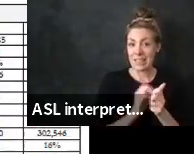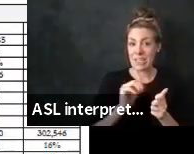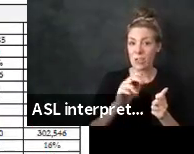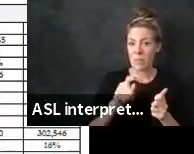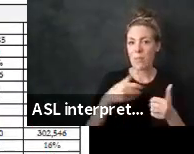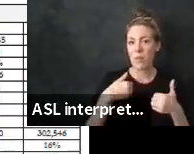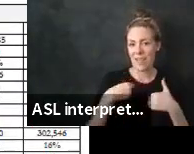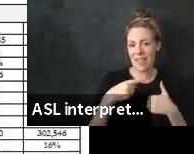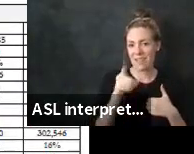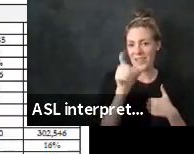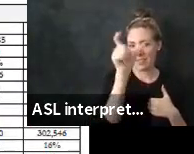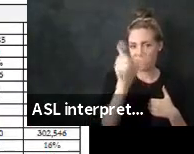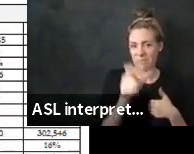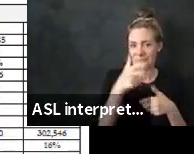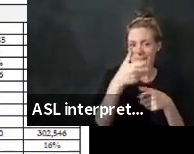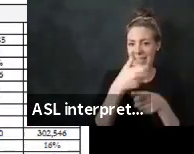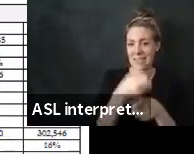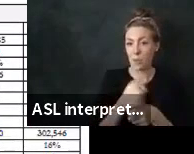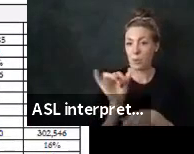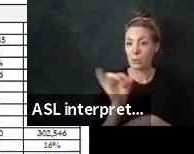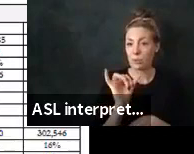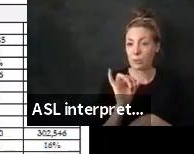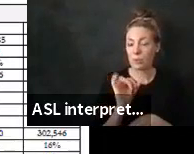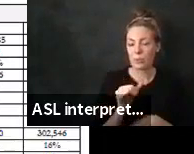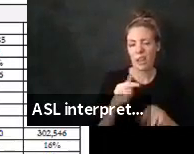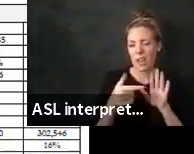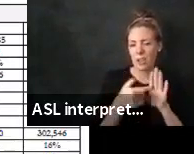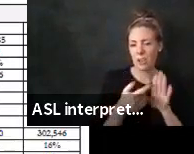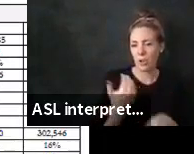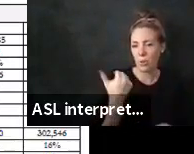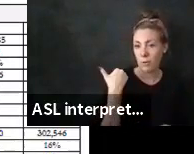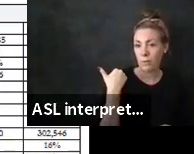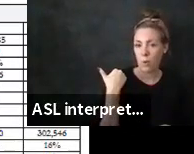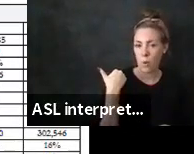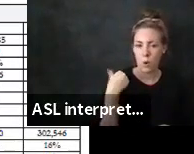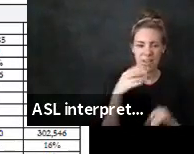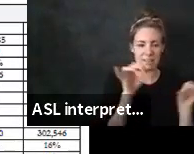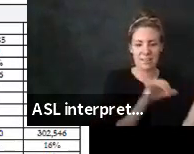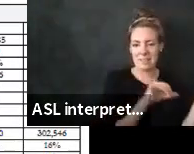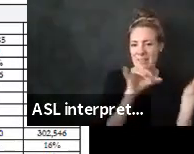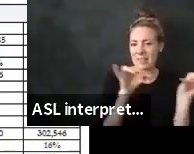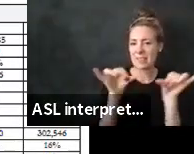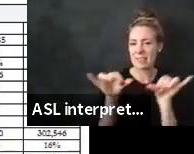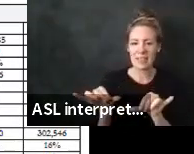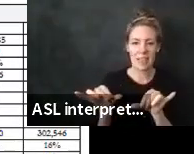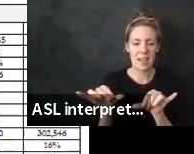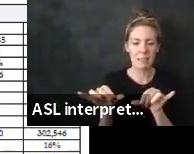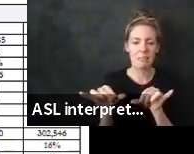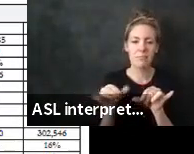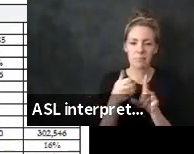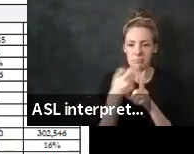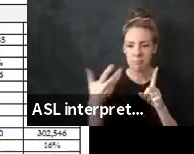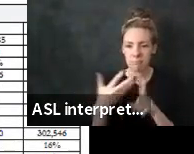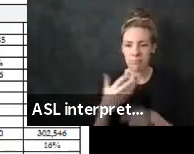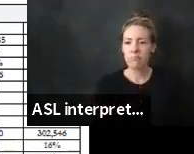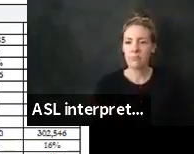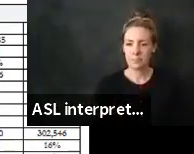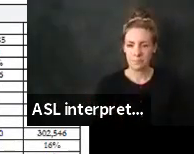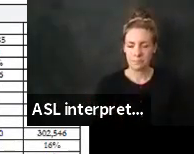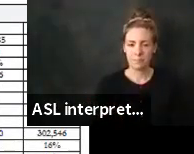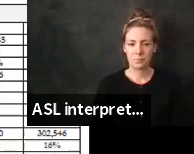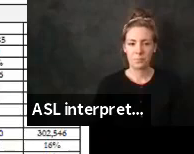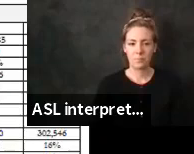own demographic summary. I had just showed you in the previous slides this same snapshot in detail.